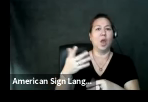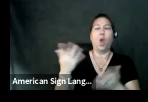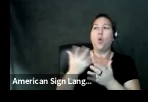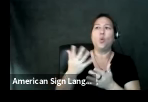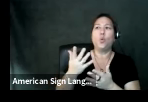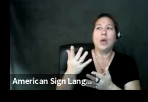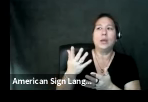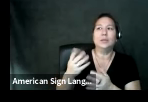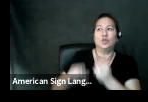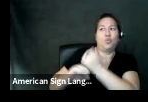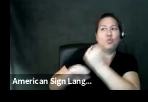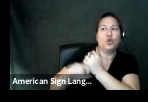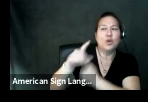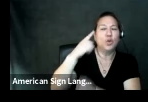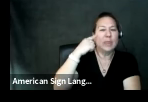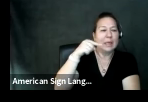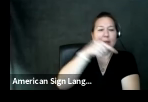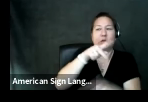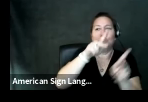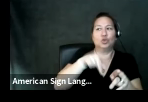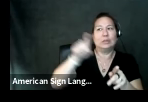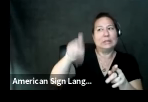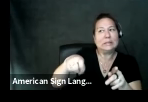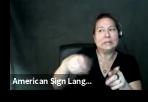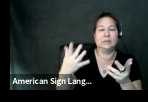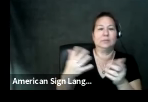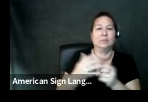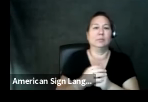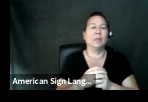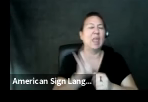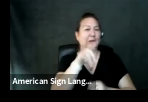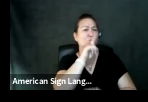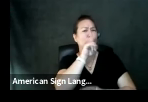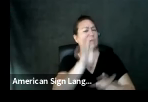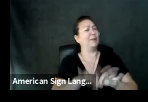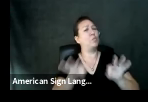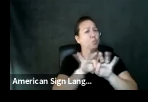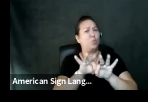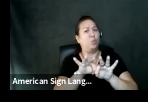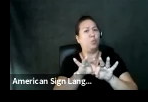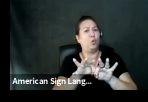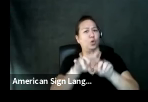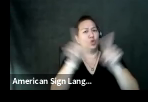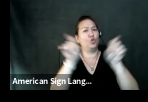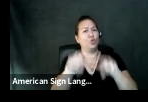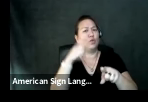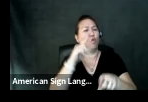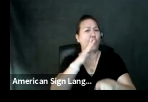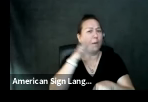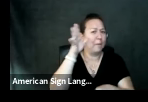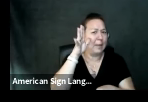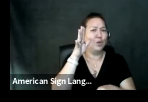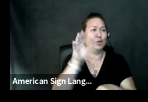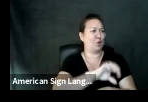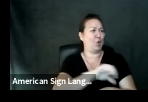going to need? And I think those are perfect and valid questions for parents and team members to ask going into this meeting or